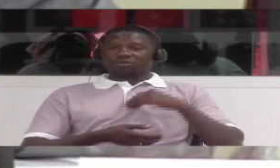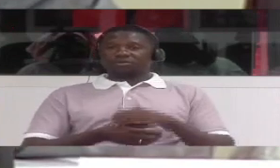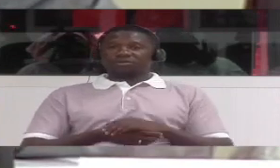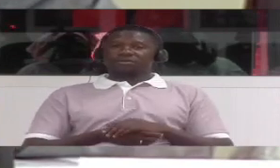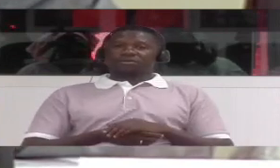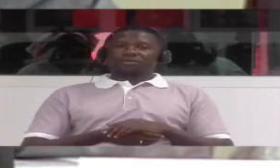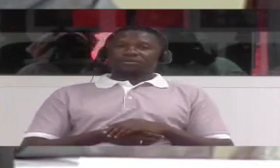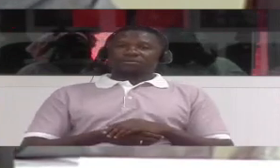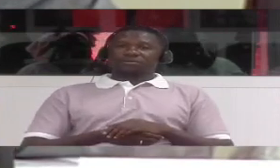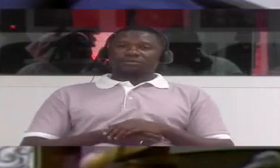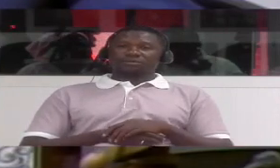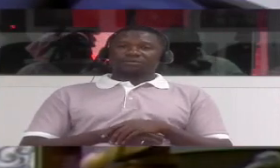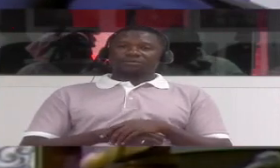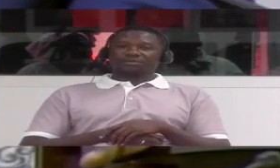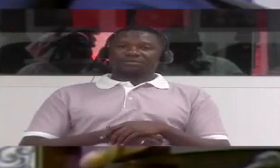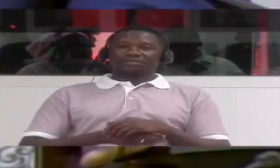Otherwise, we will resume.